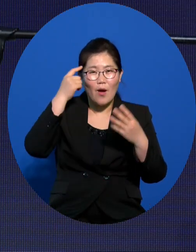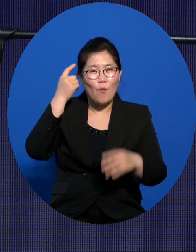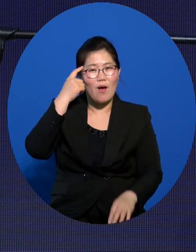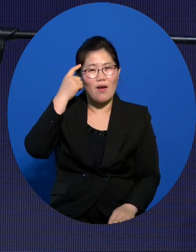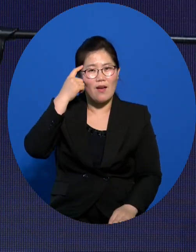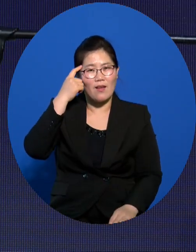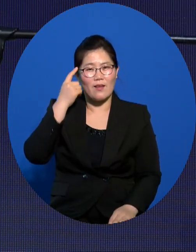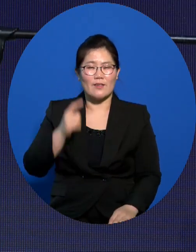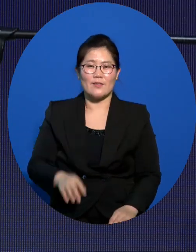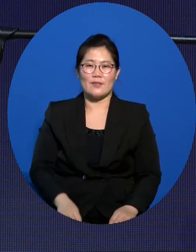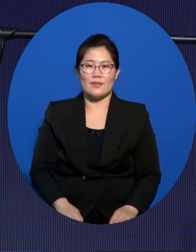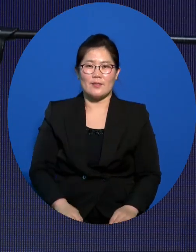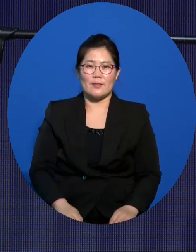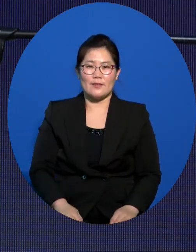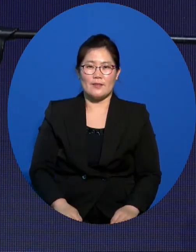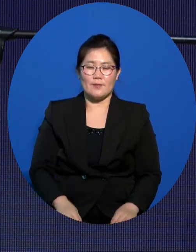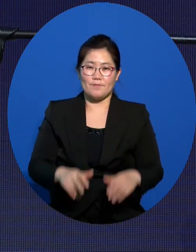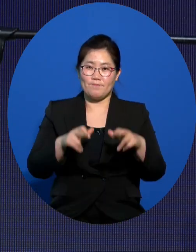explain.